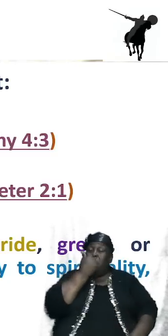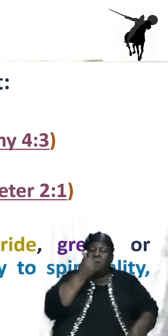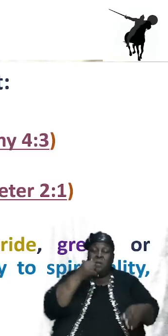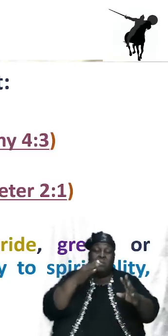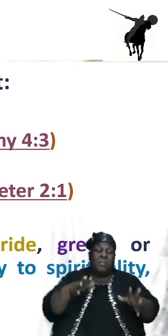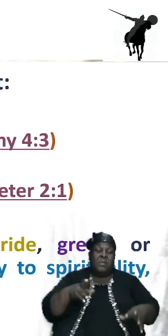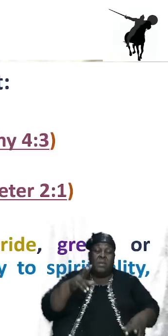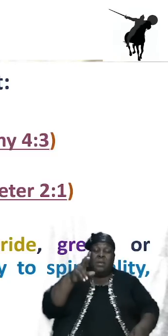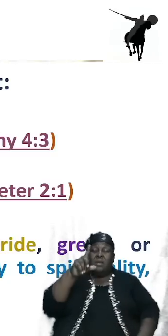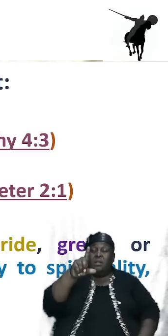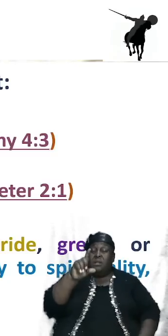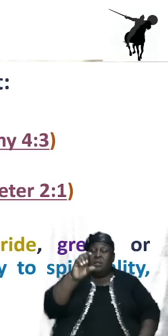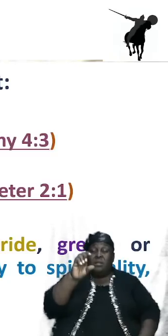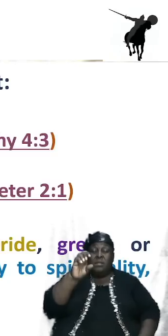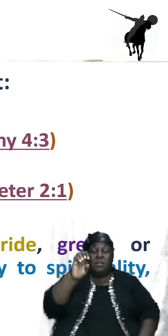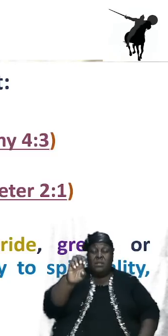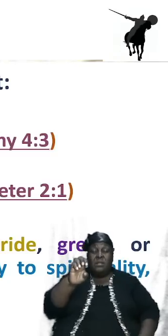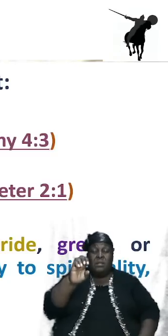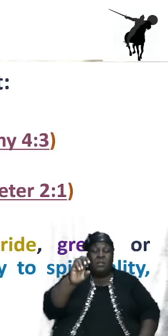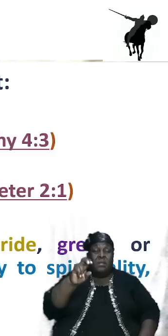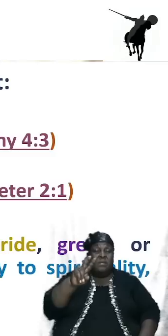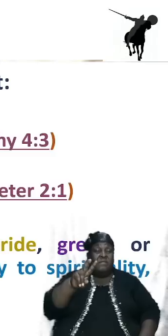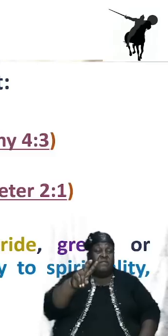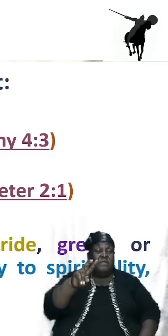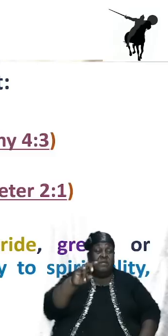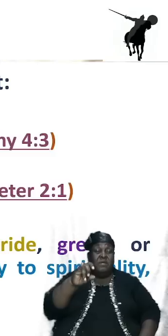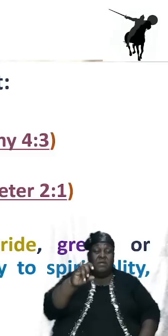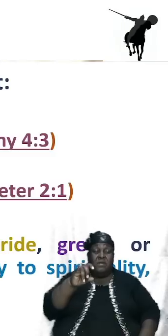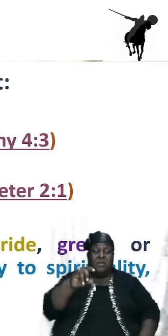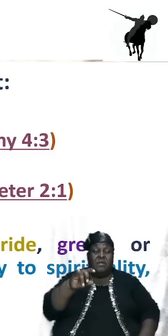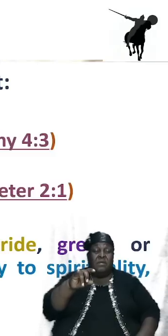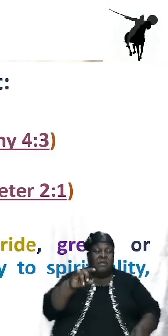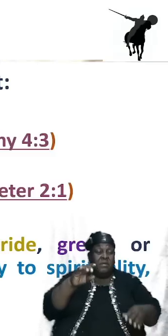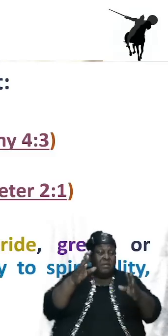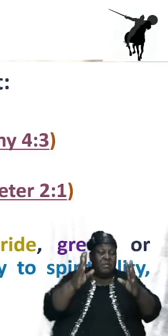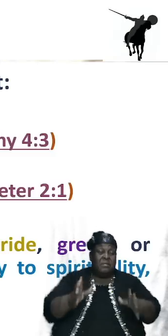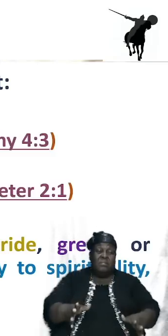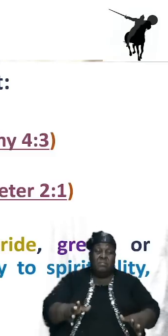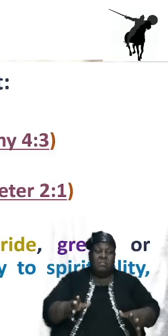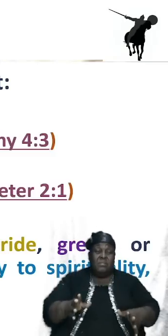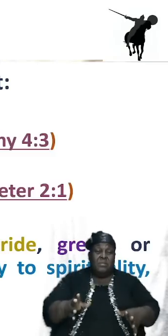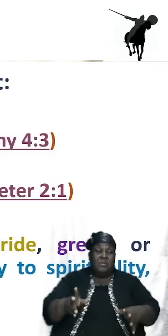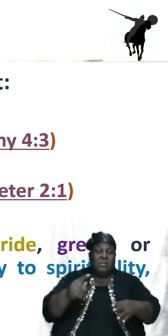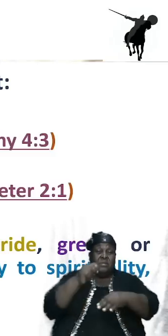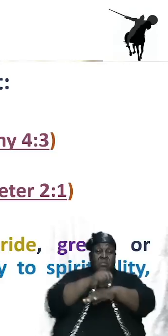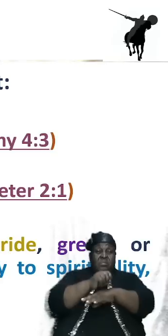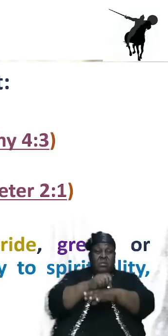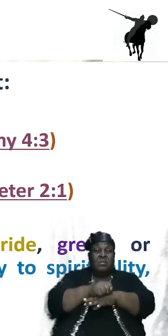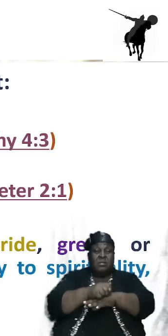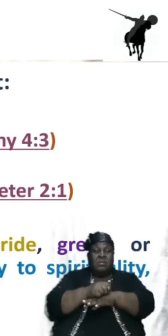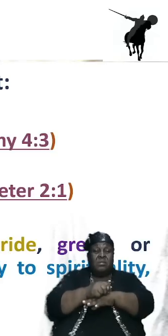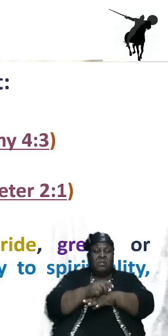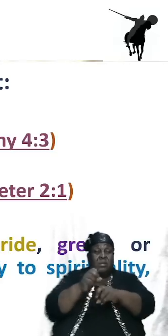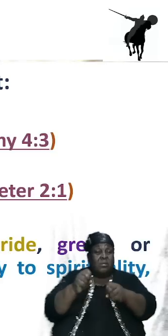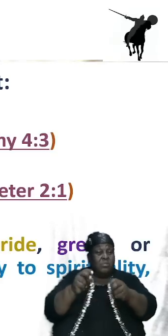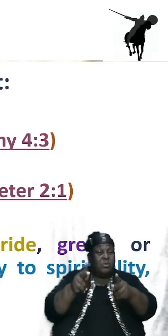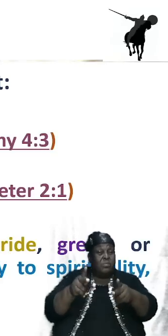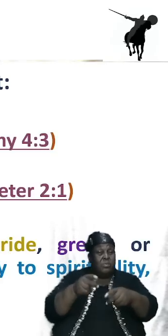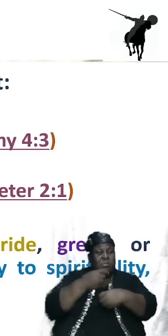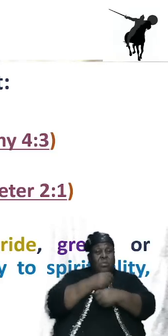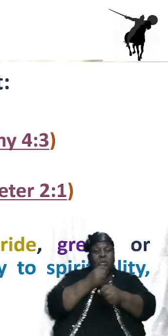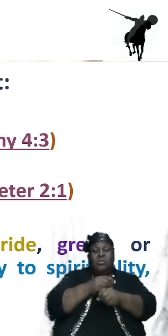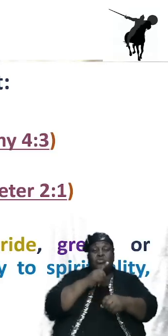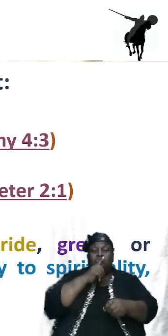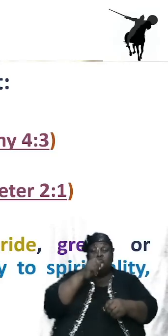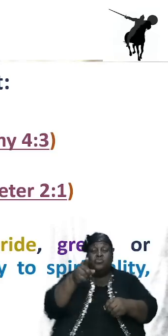Levites that were around the tabernacle. Their main purpose was to ensure that they carry